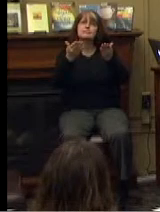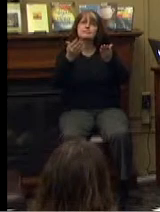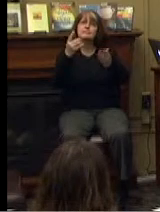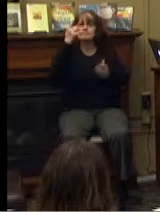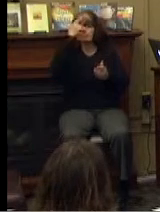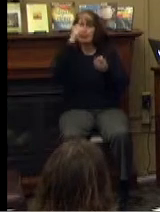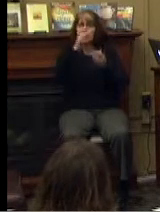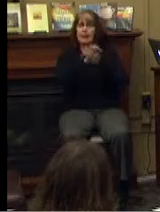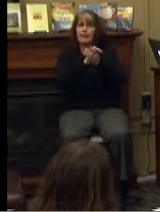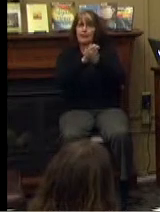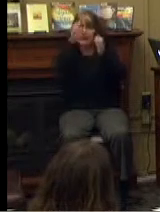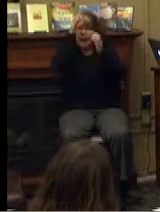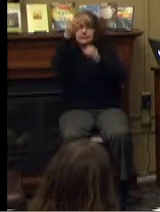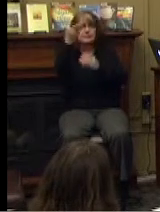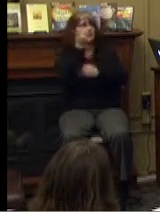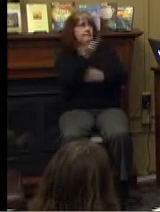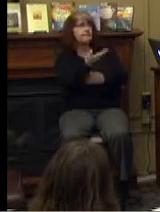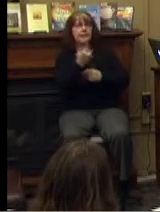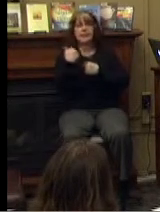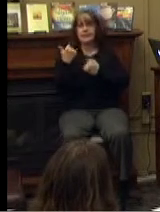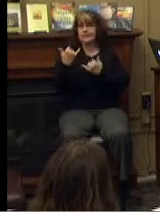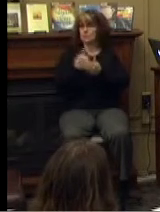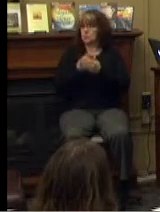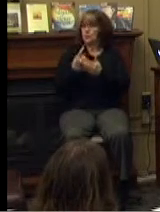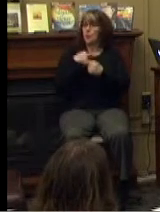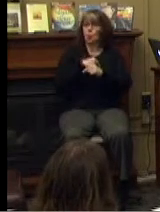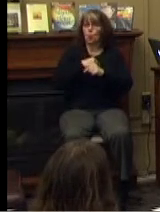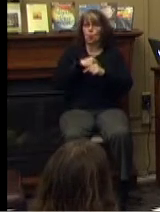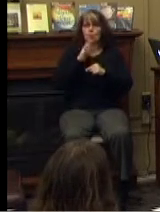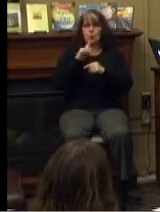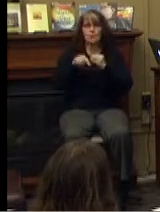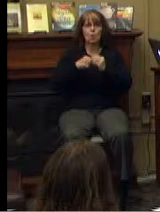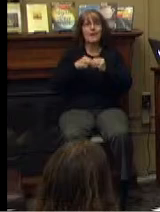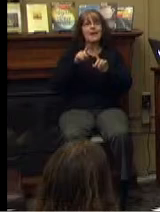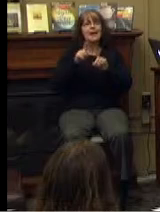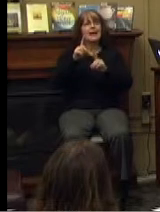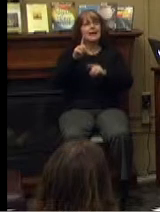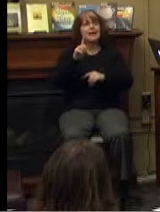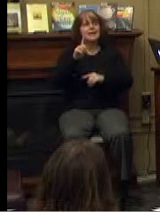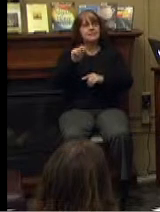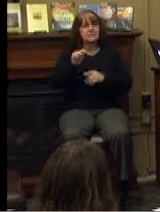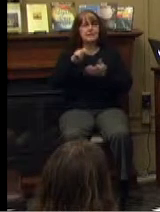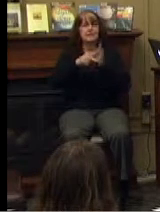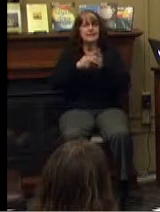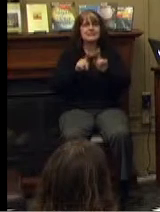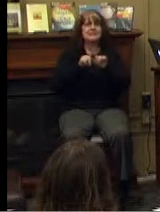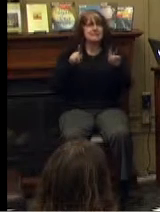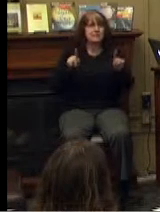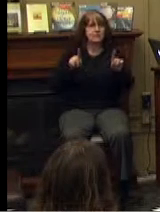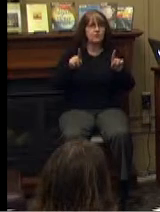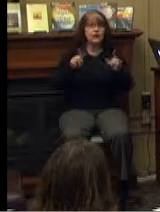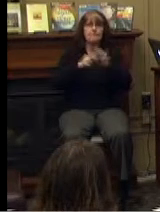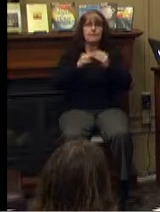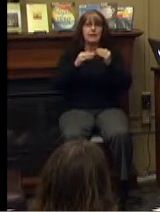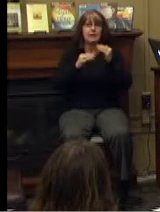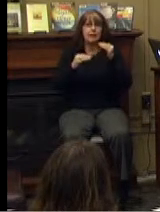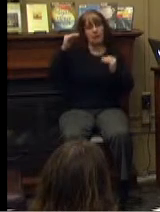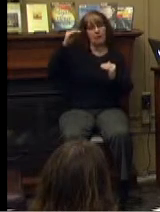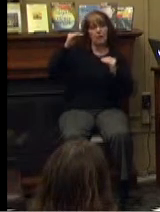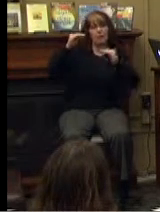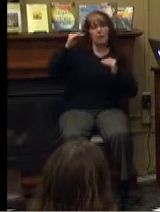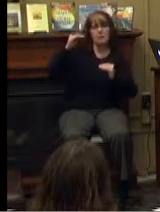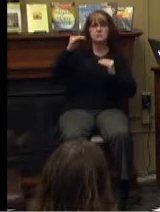this whole week, we've talked about disability just being different. But it doesn't mean less than. I say that every time. Every student that